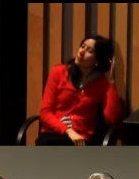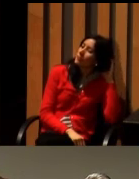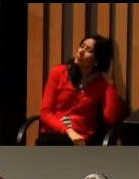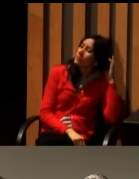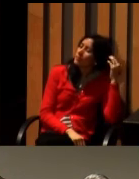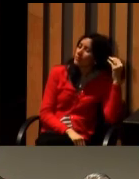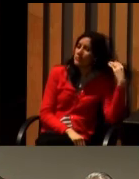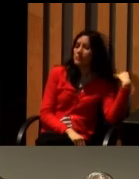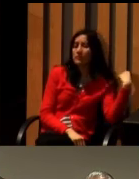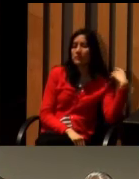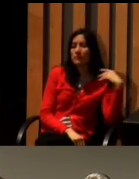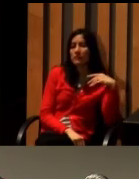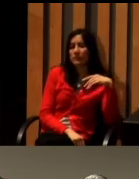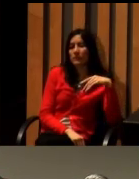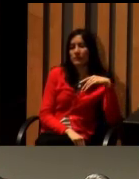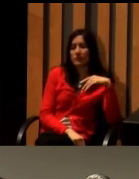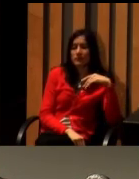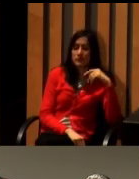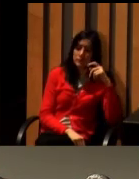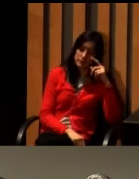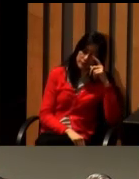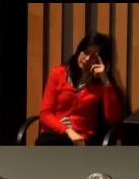And so coming to this issue myself,